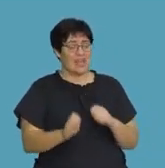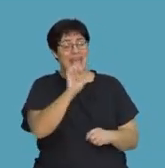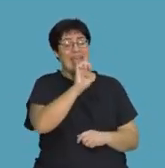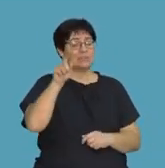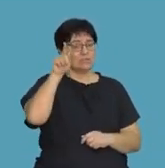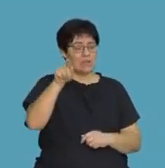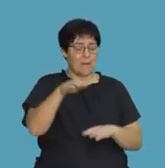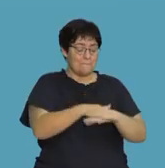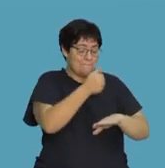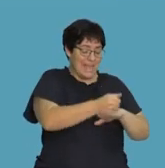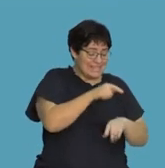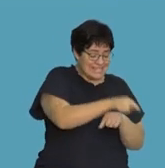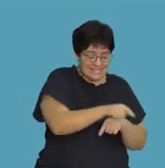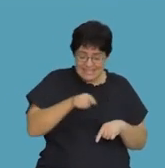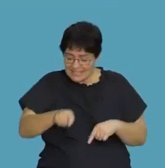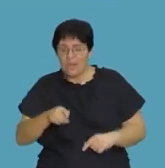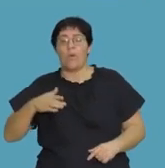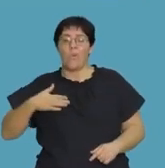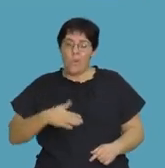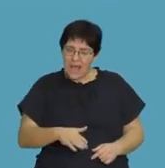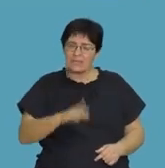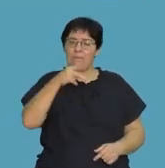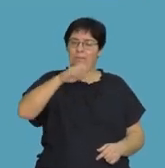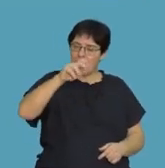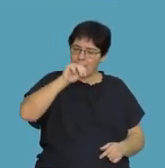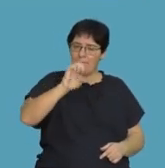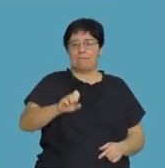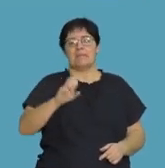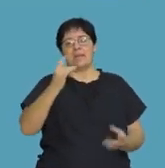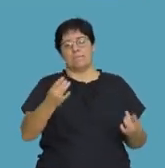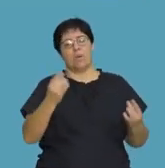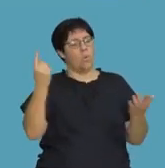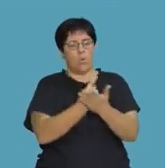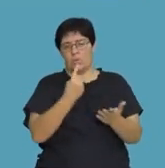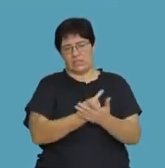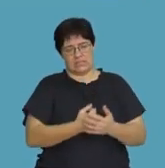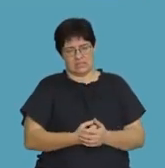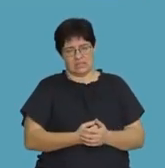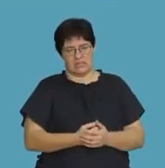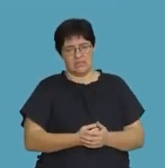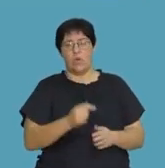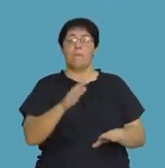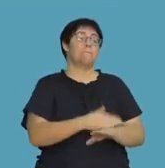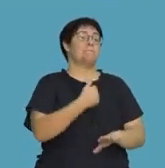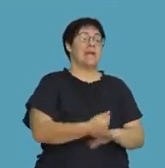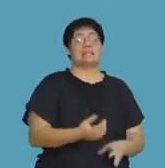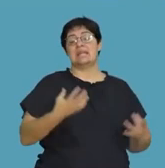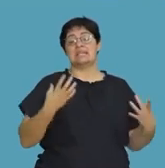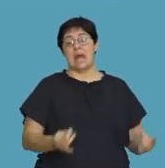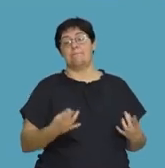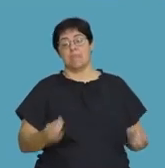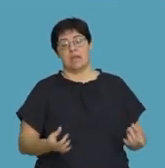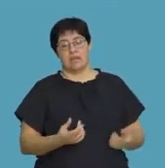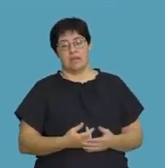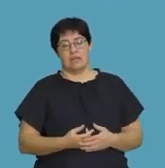be exponents, your basis must be prime numbers at all times. Don't write your base as